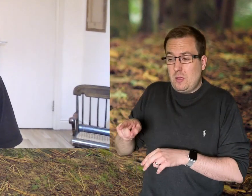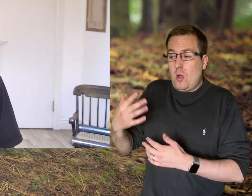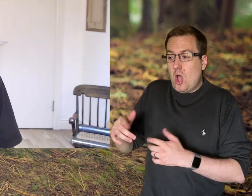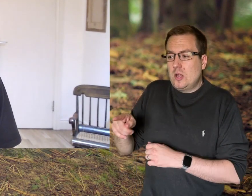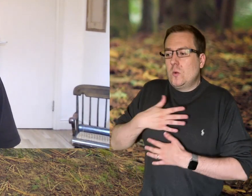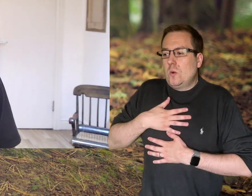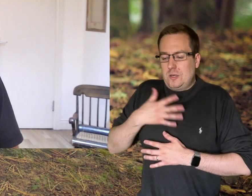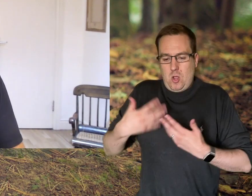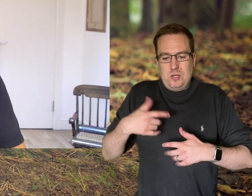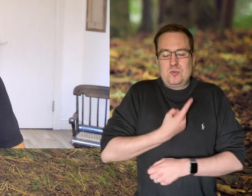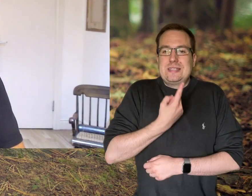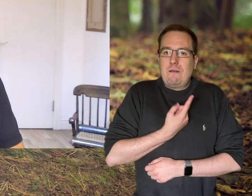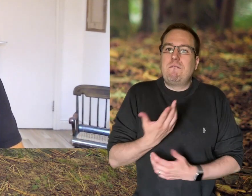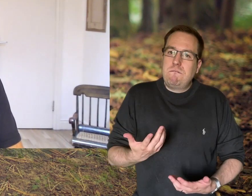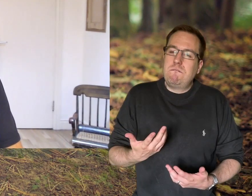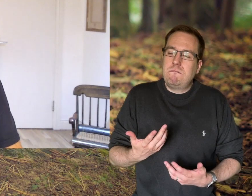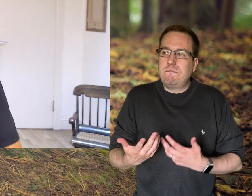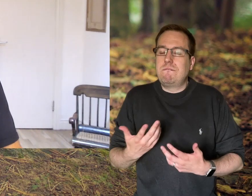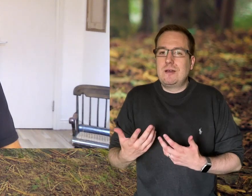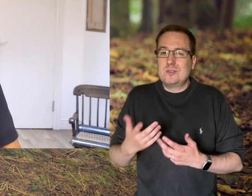it's like you're wounded as well.